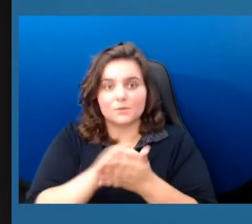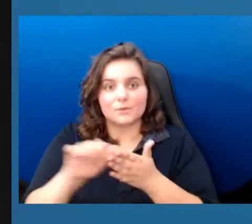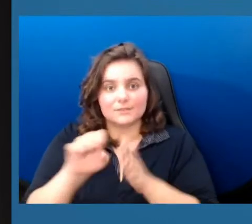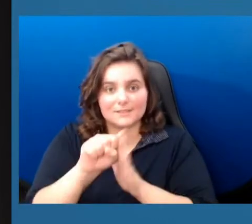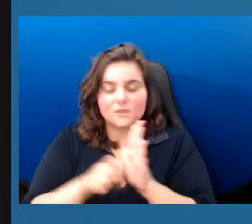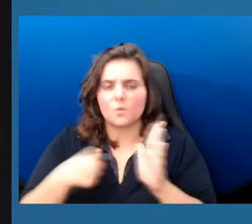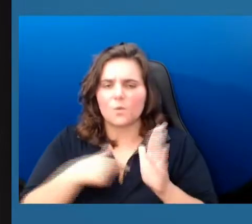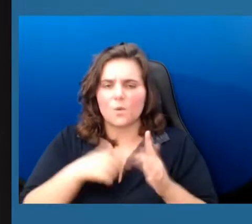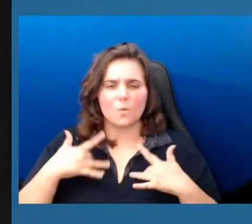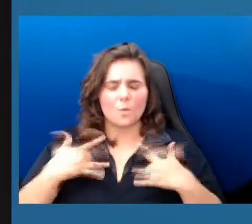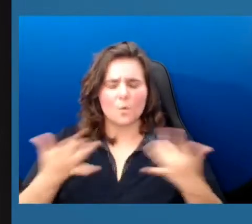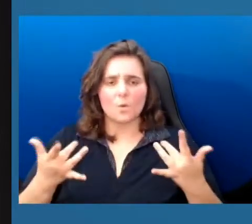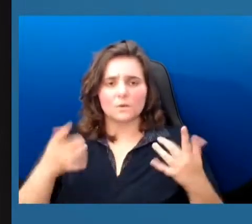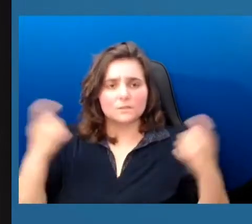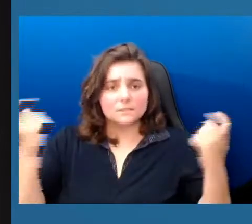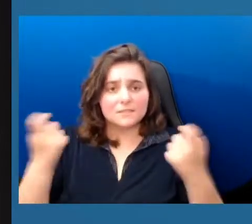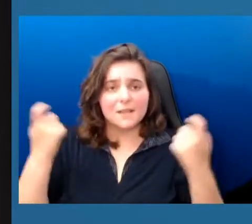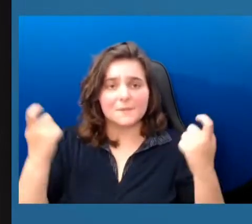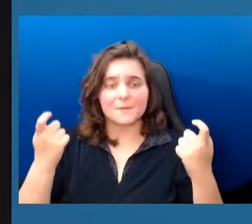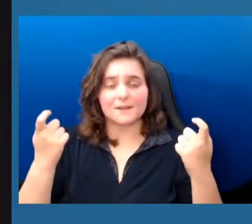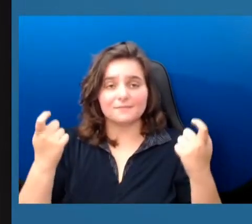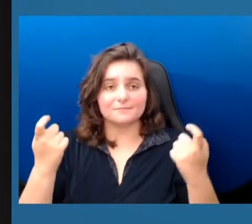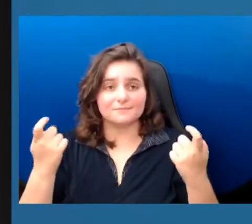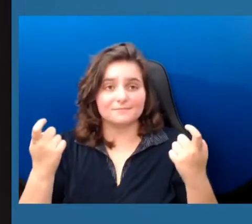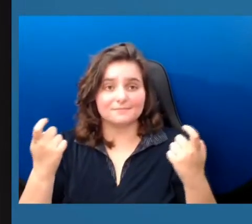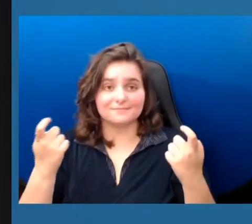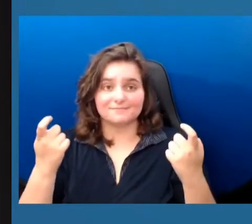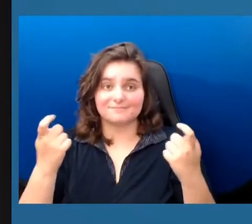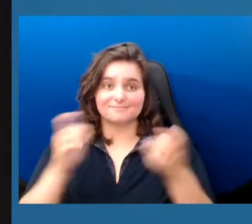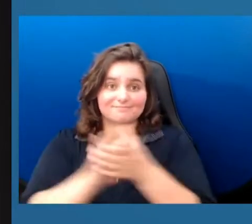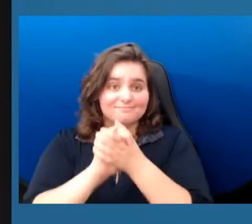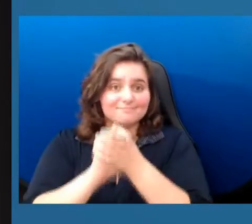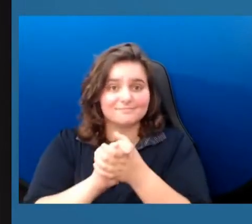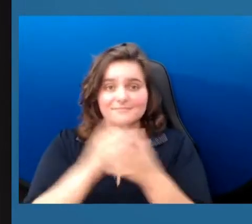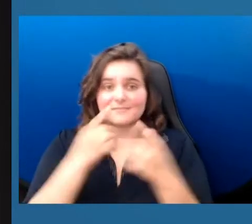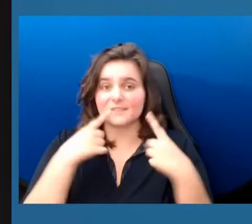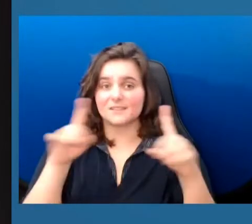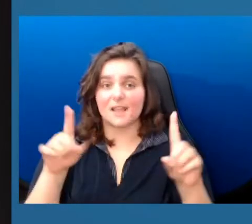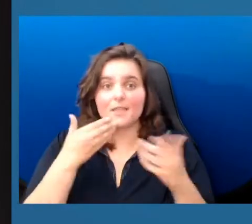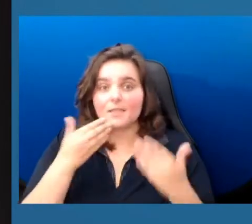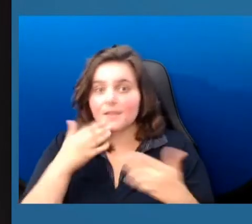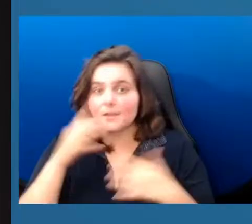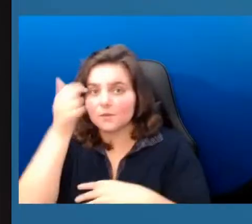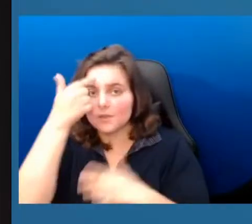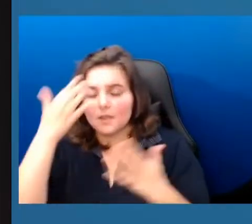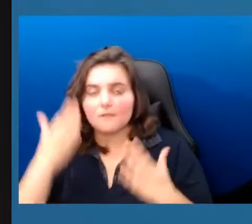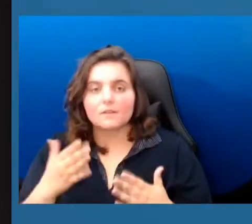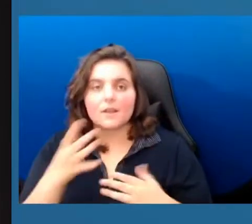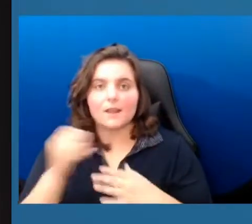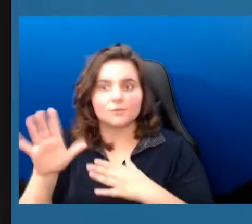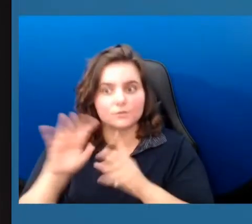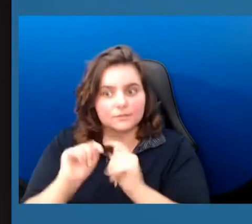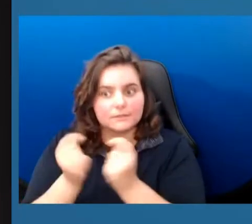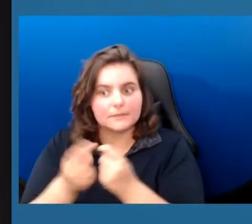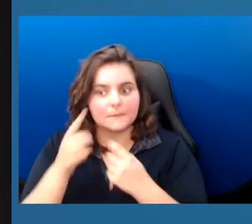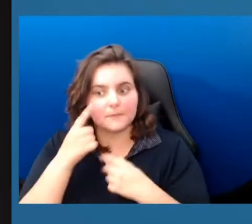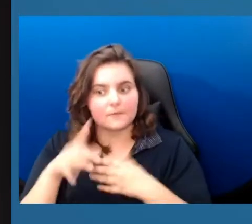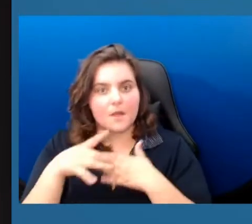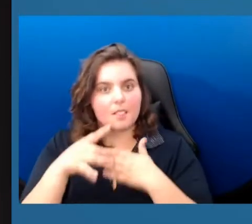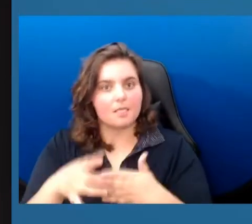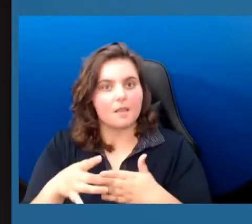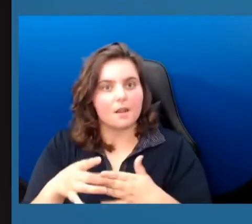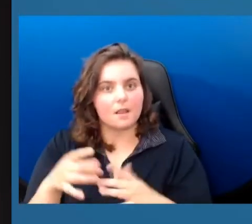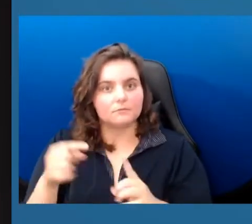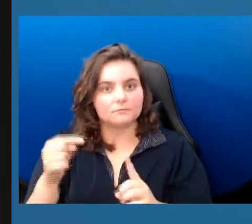victory and this great accomplishment. Thank you, Governor Hochul and your team, for your leadership on this issue, paying off the unemployment insurance